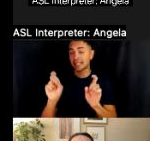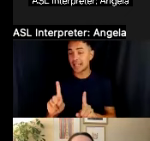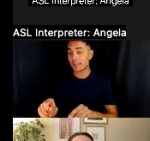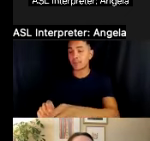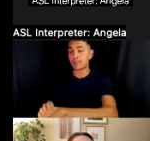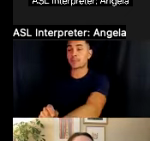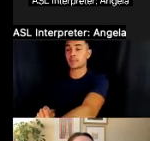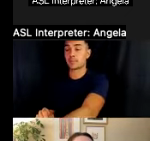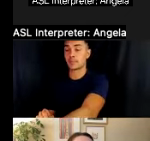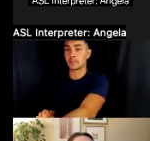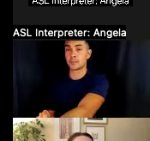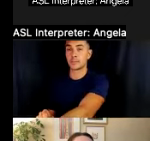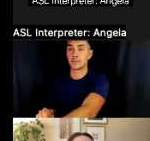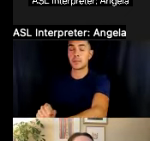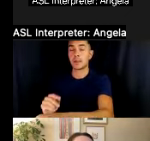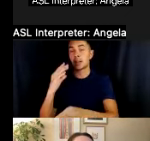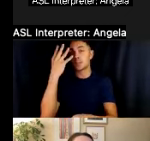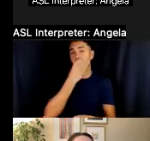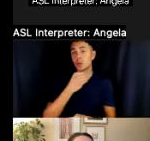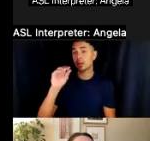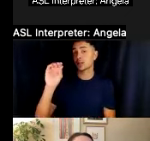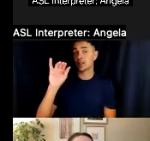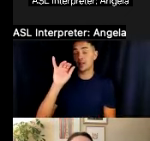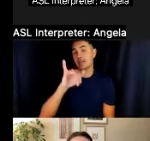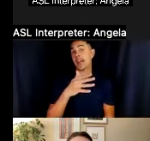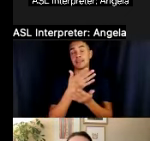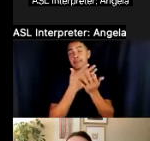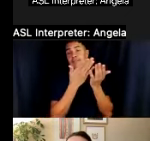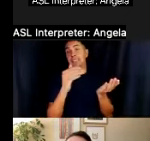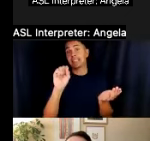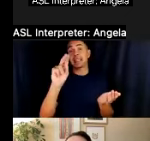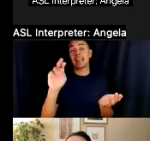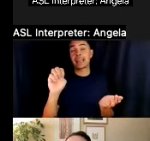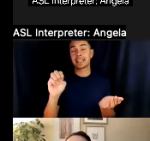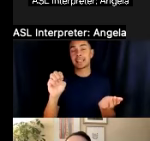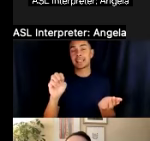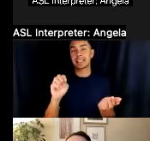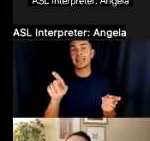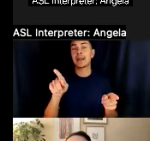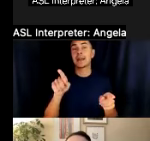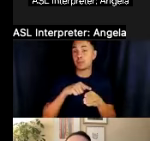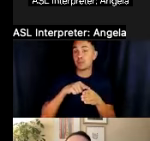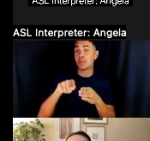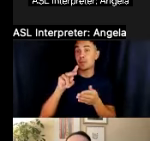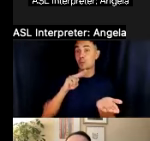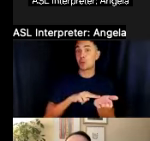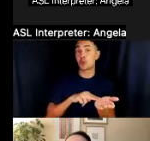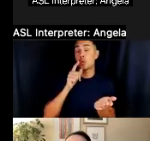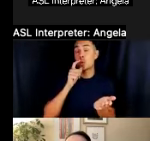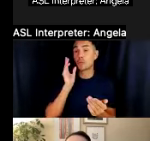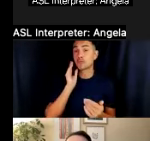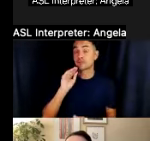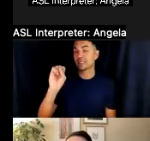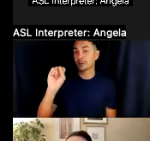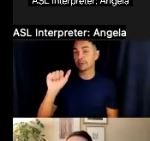And the beauty of a SANE is a SANE being a sexual assault nurse examiner is that